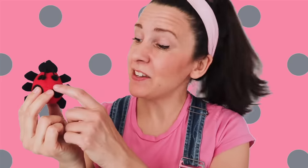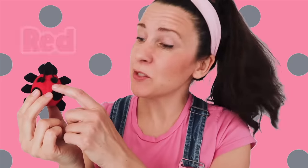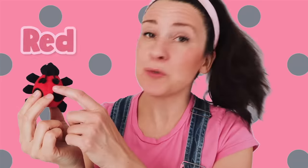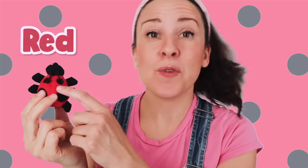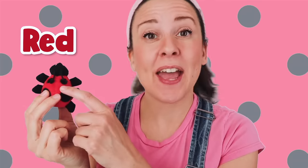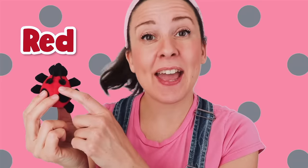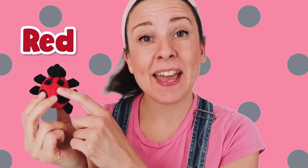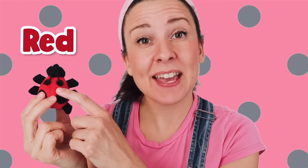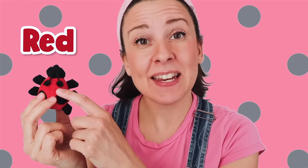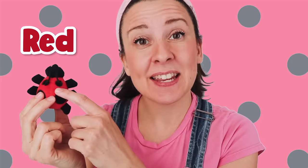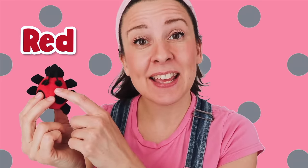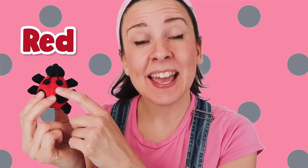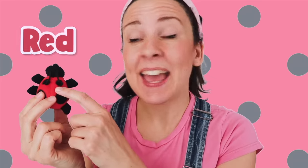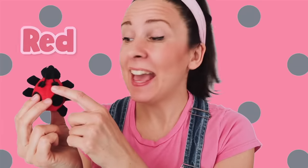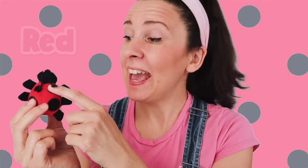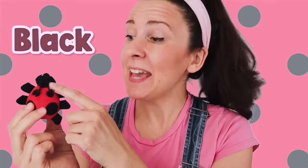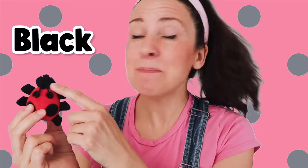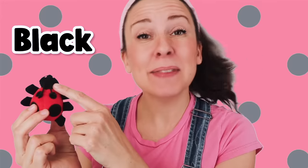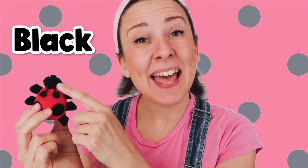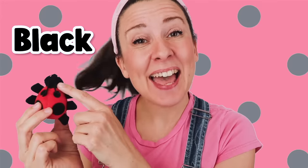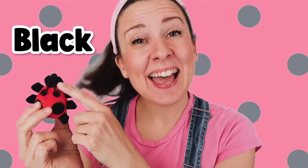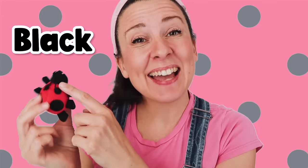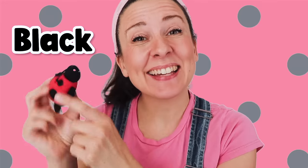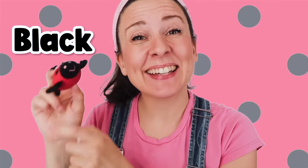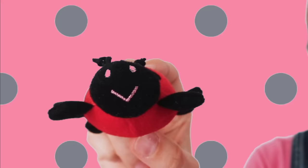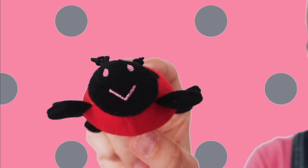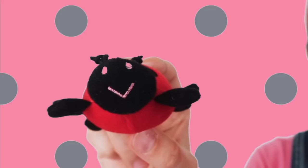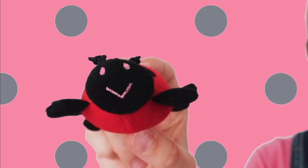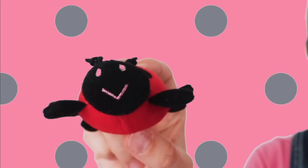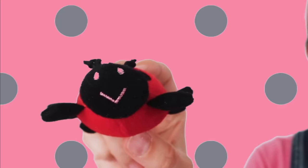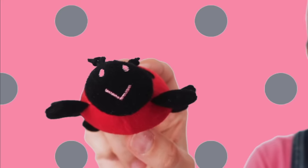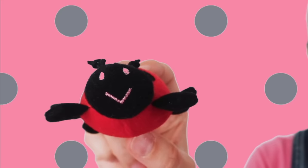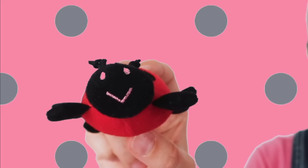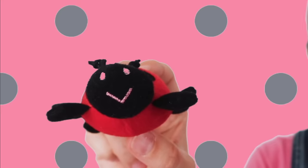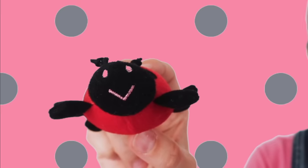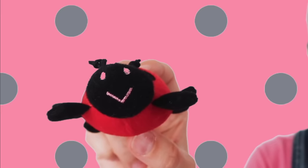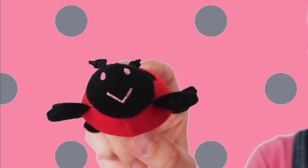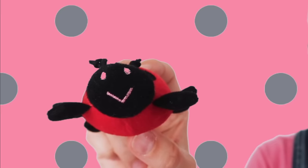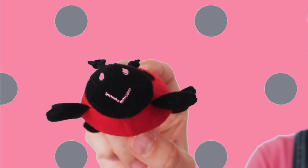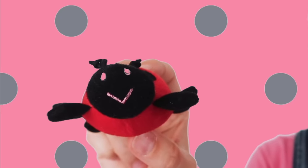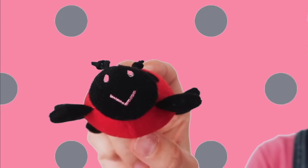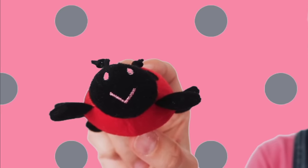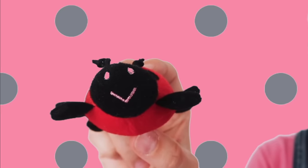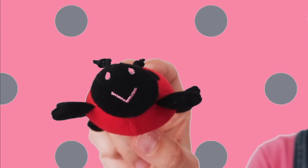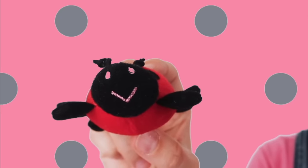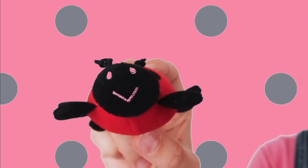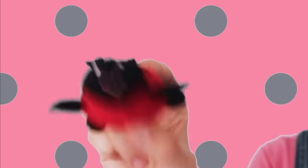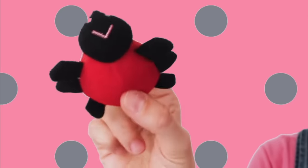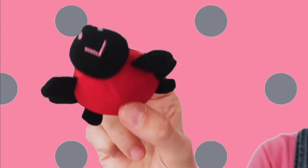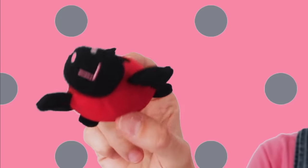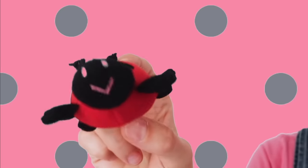Yeah, there's red and black. Can you say hi to the ladybug?